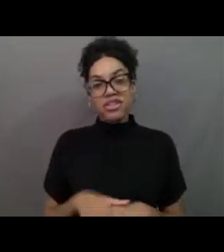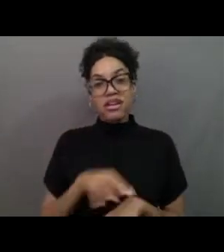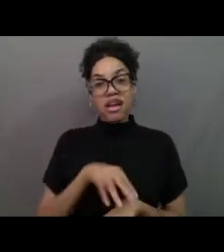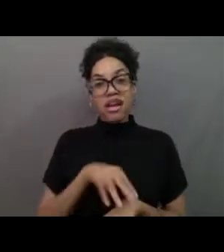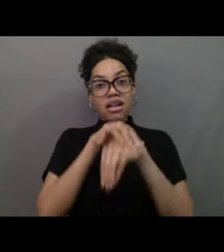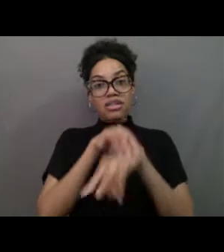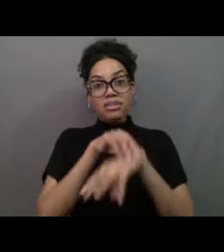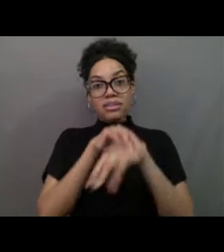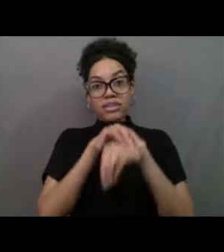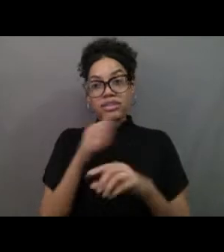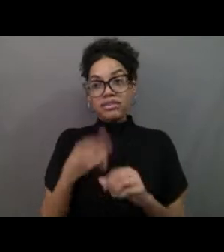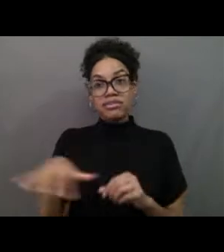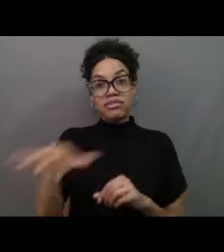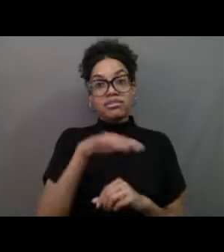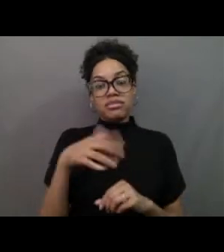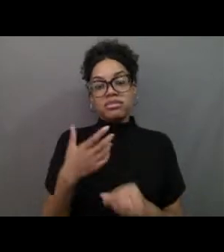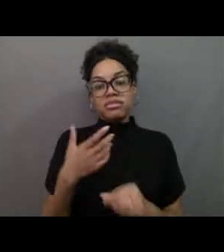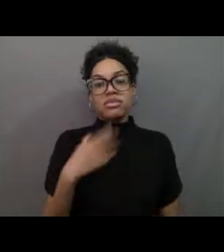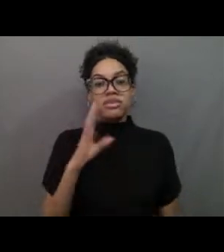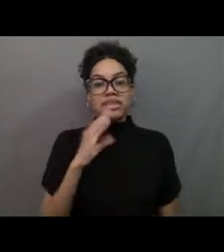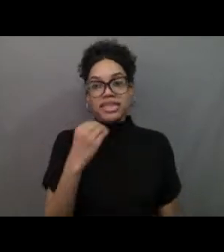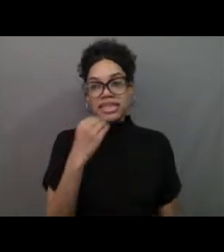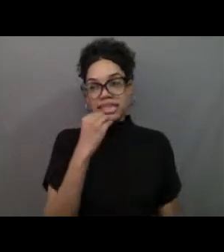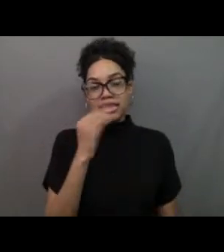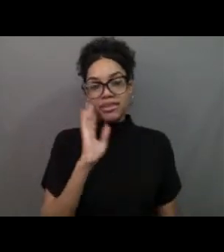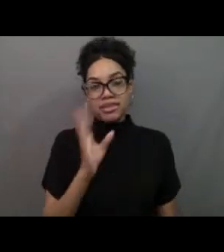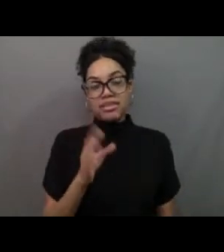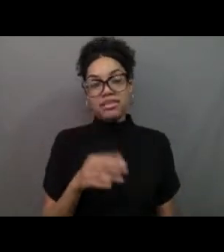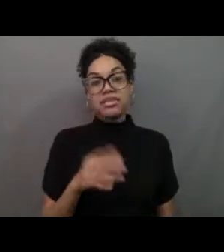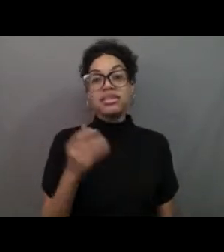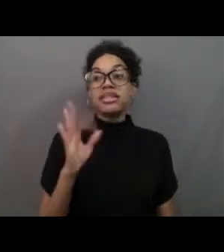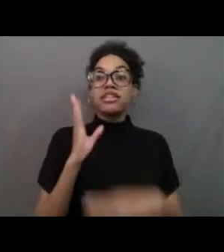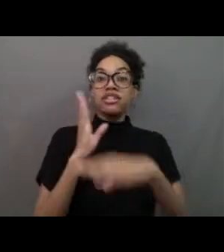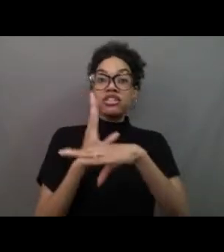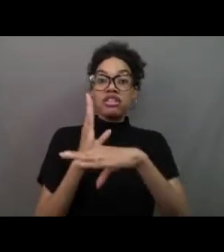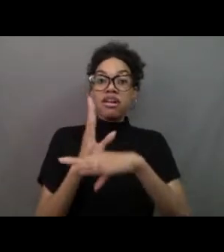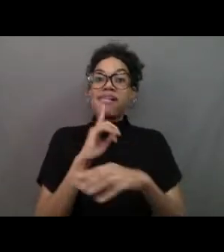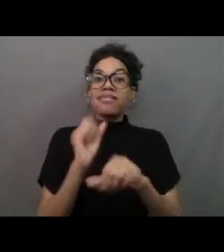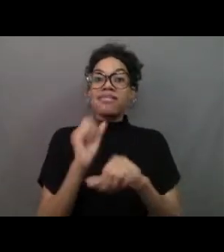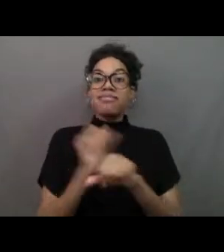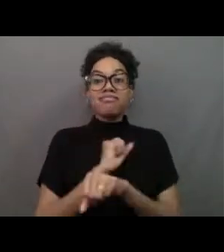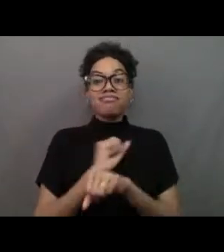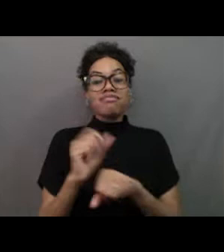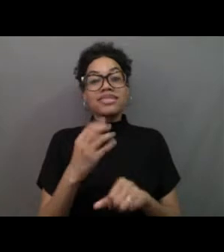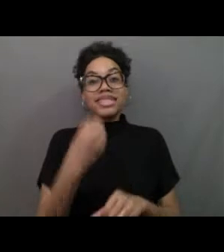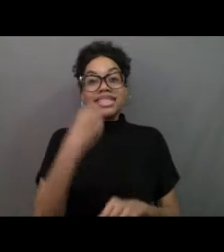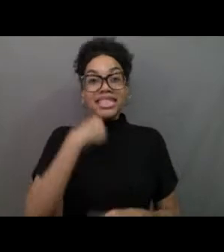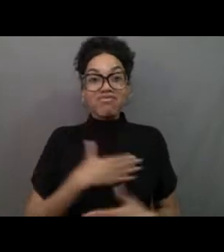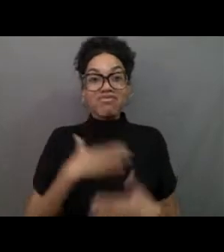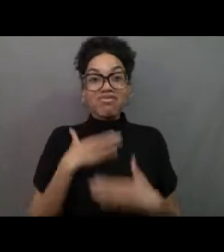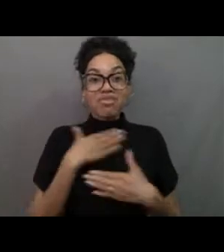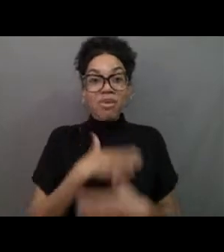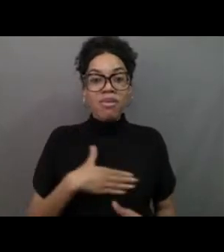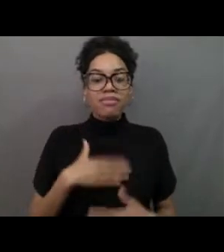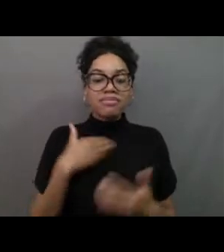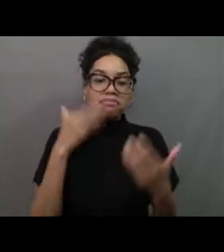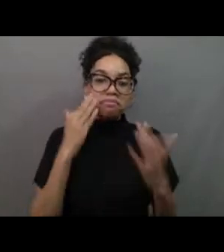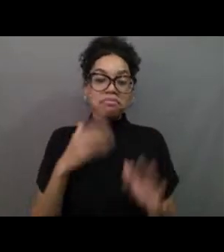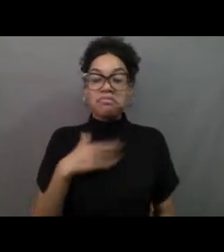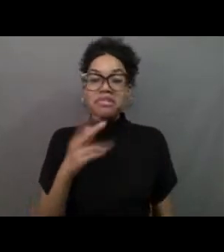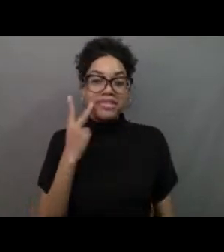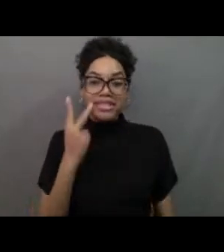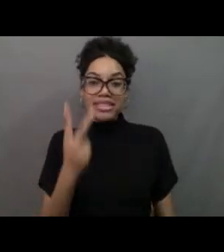open, it's fair game for anything. I don't know if the sharks I've shown you would eat the octopus. I haven't seen that, but